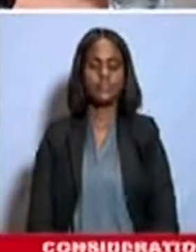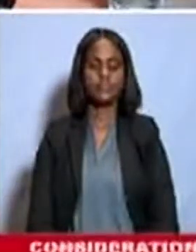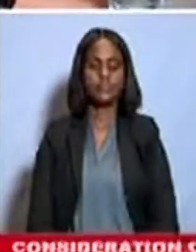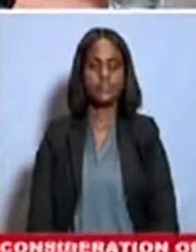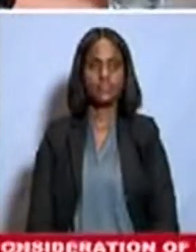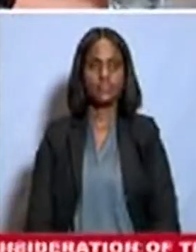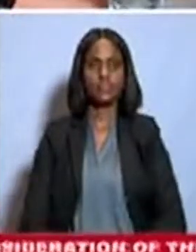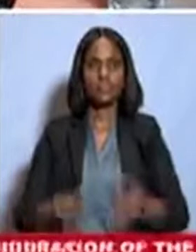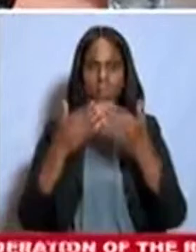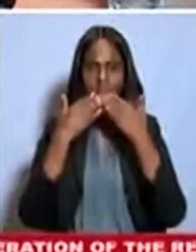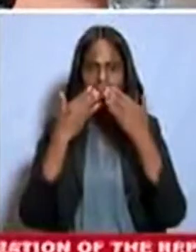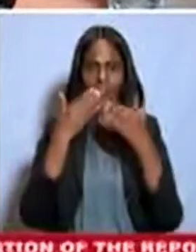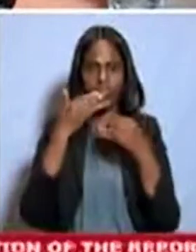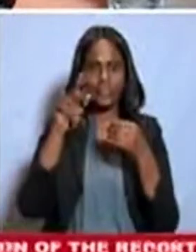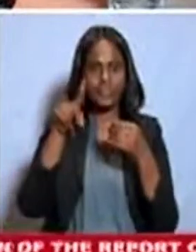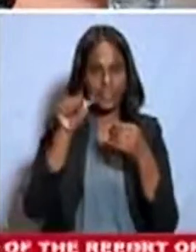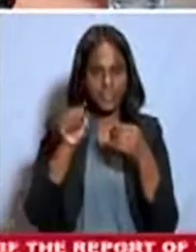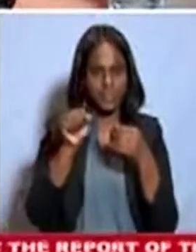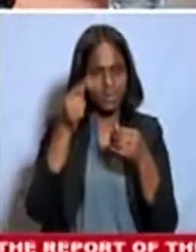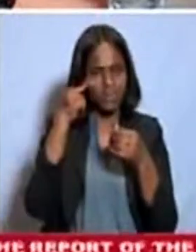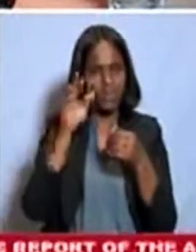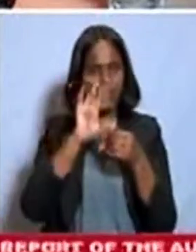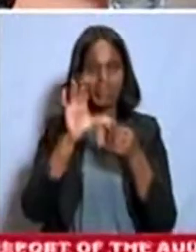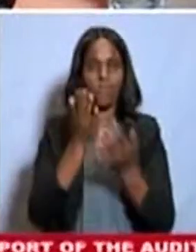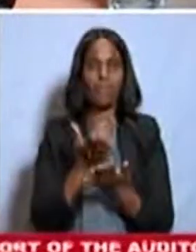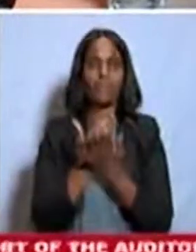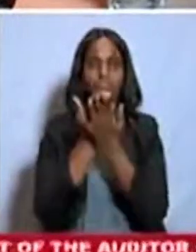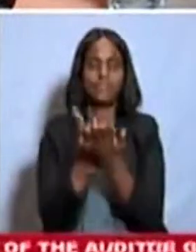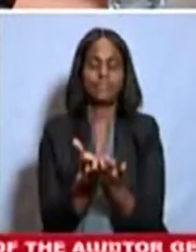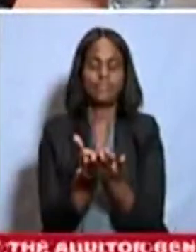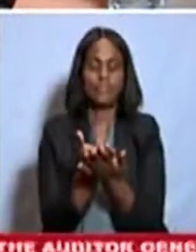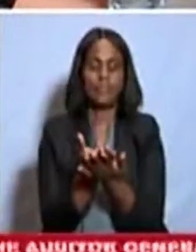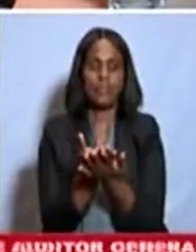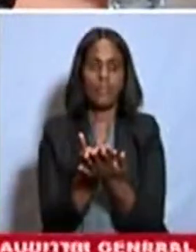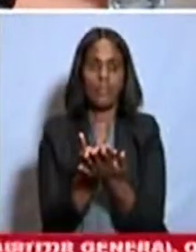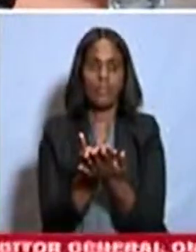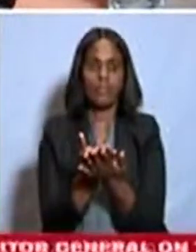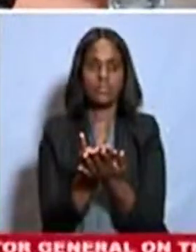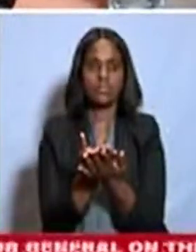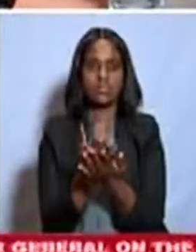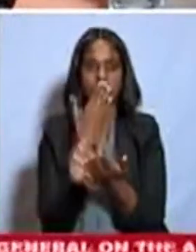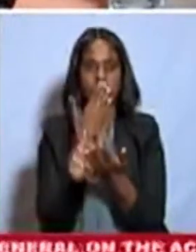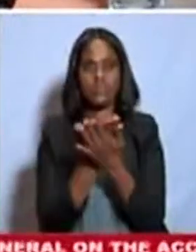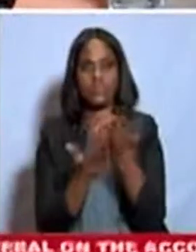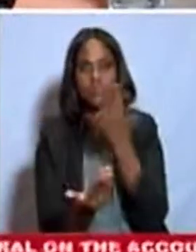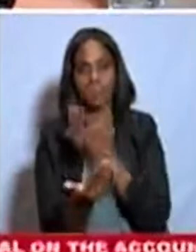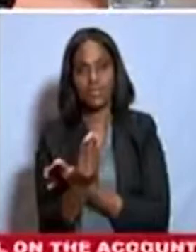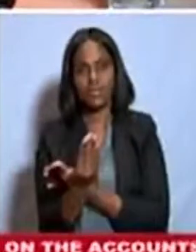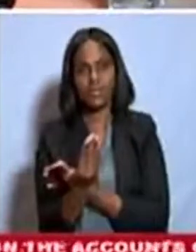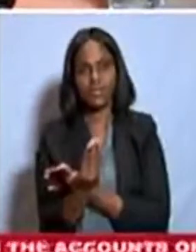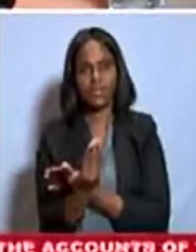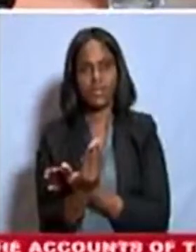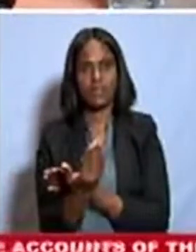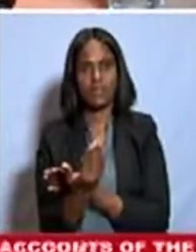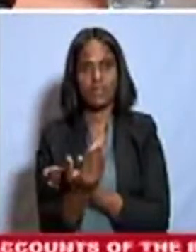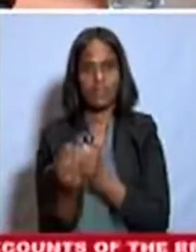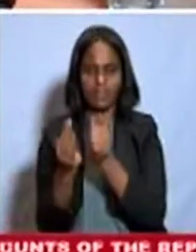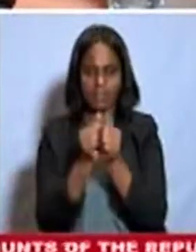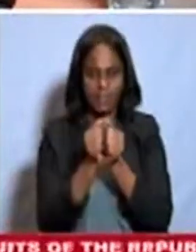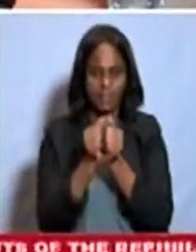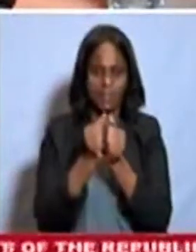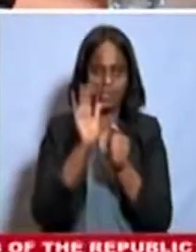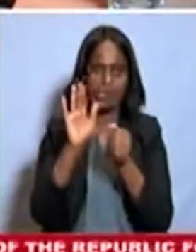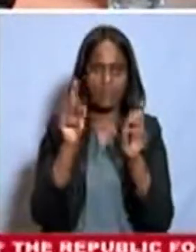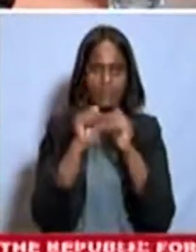Thank you, PS, for your submission, and good morning together with your